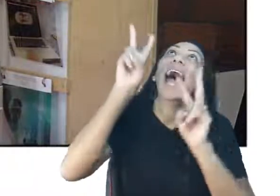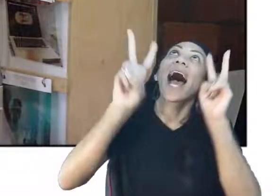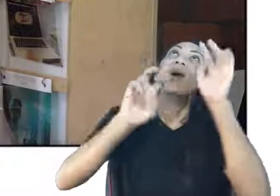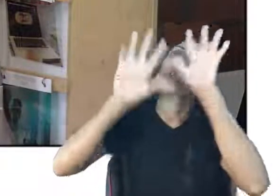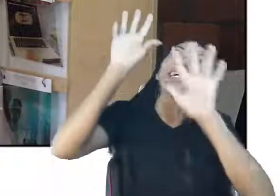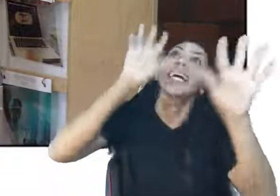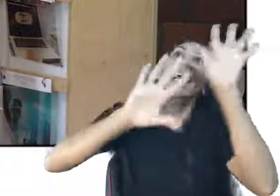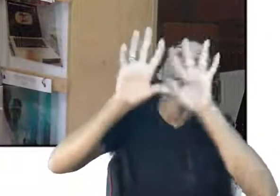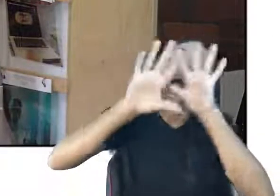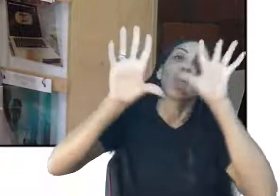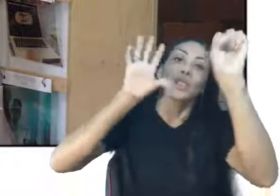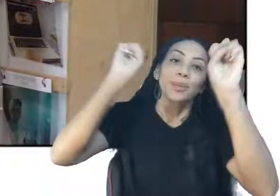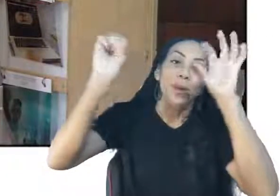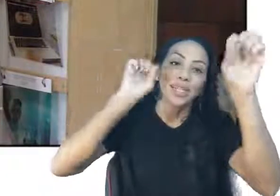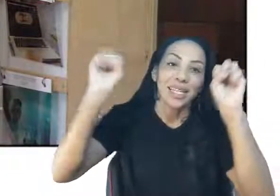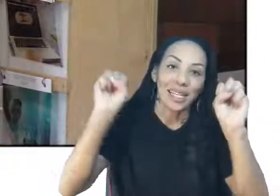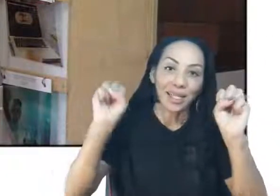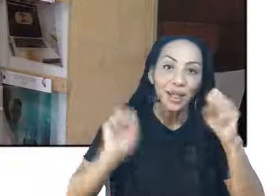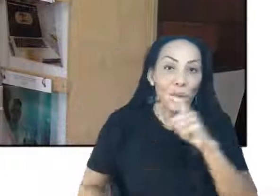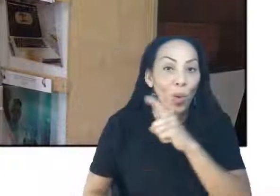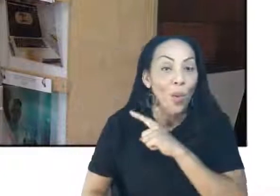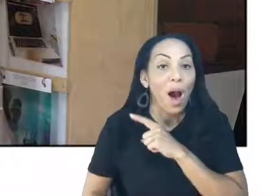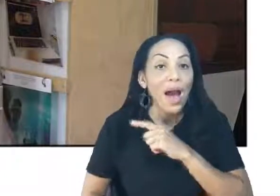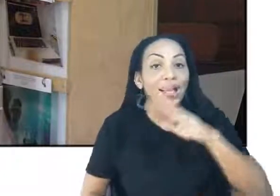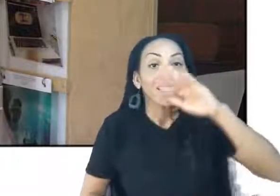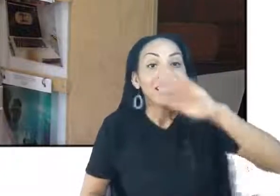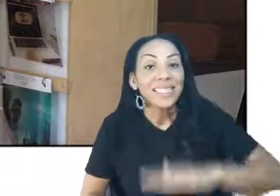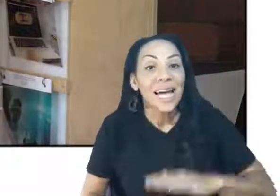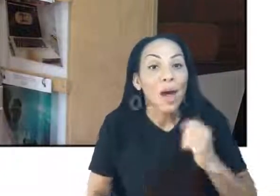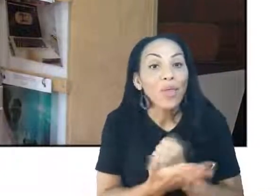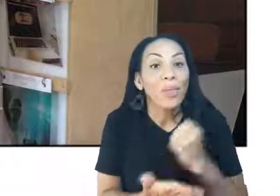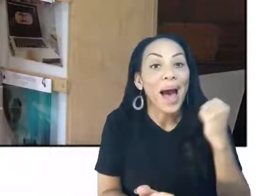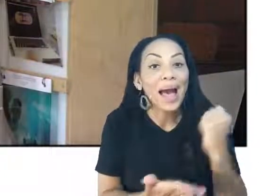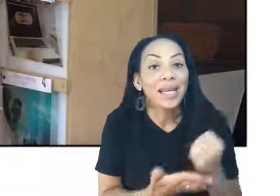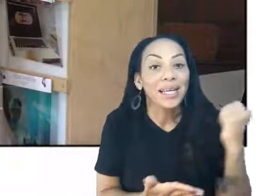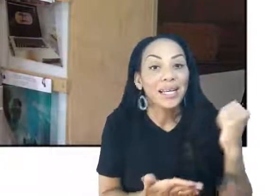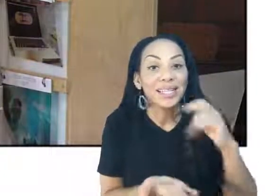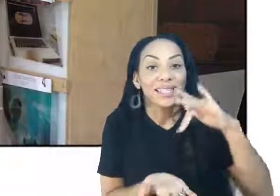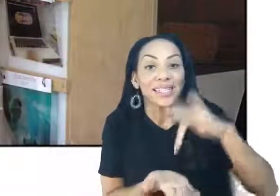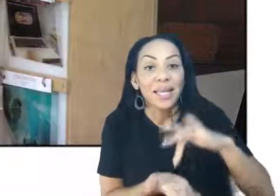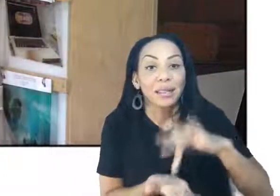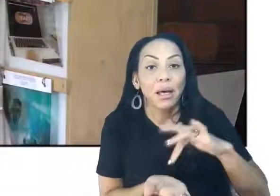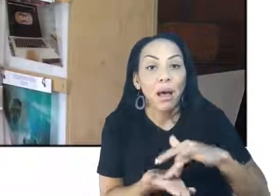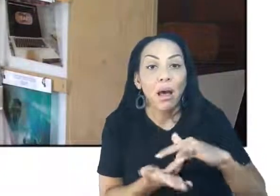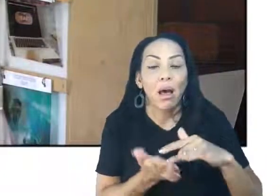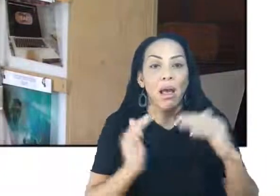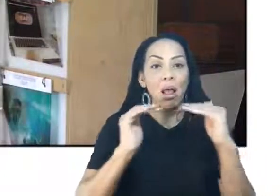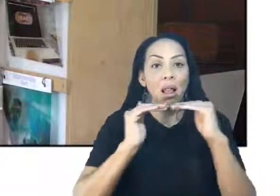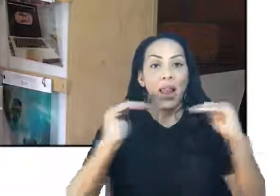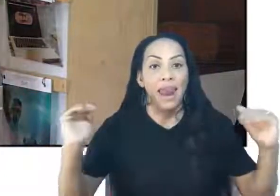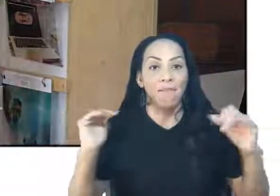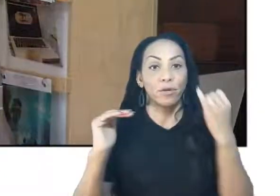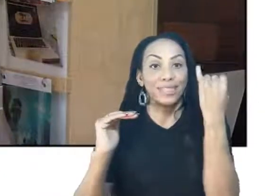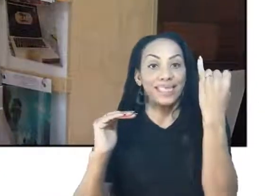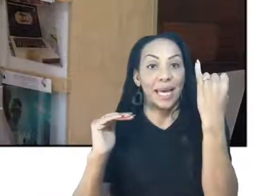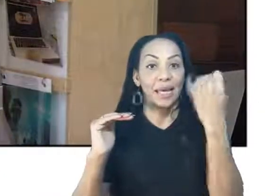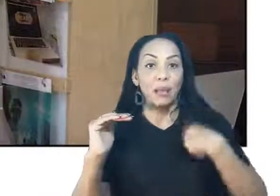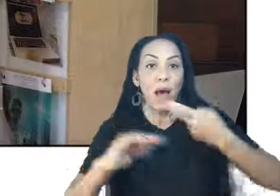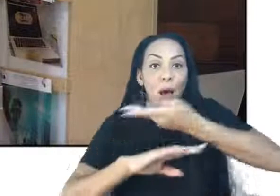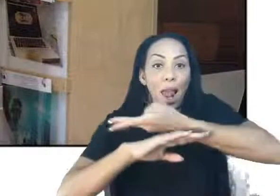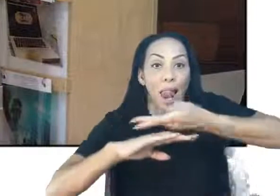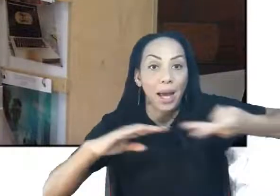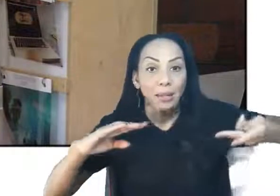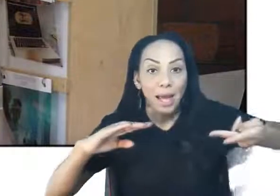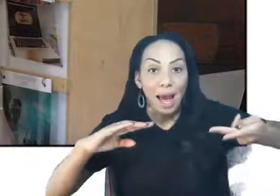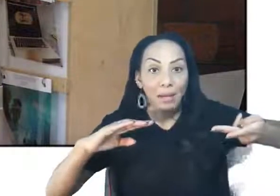I triggered a security alert at the South Bank Centre by lying down on the 6th floor. And that piece is kind of, are you cloud